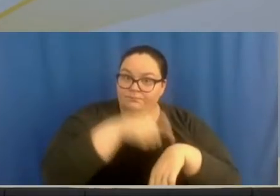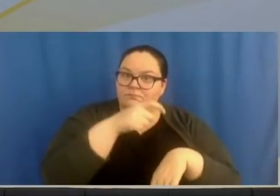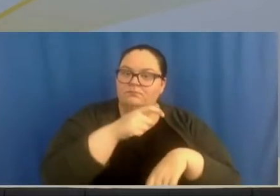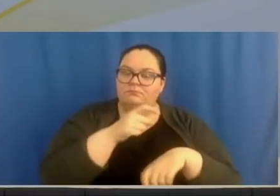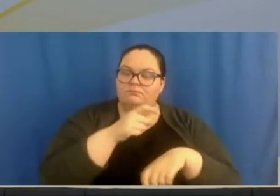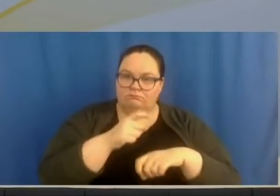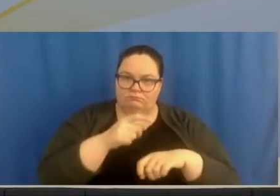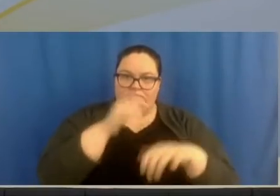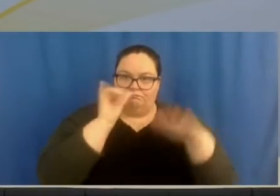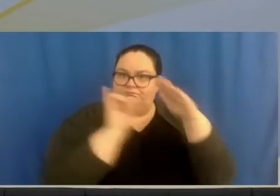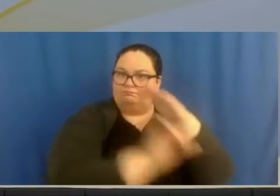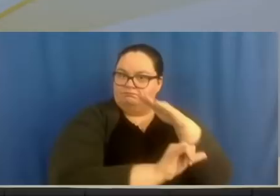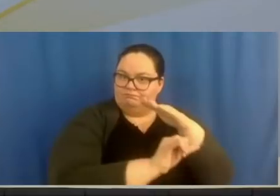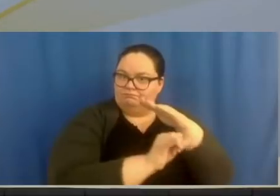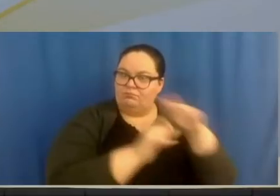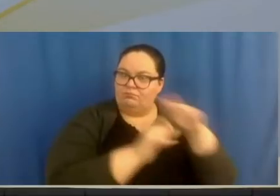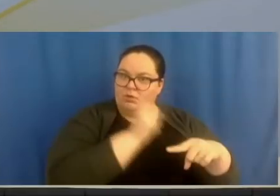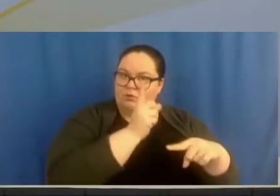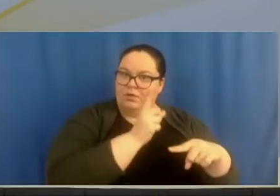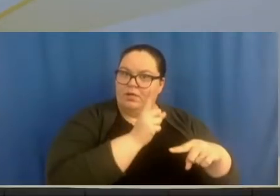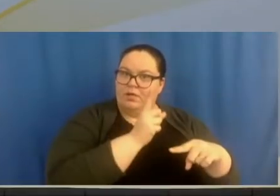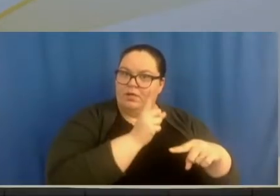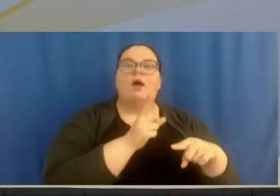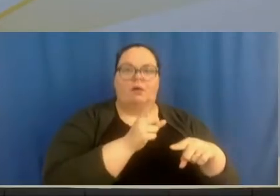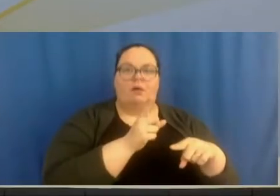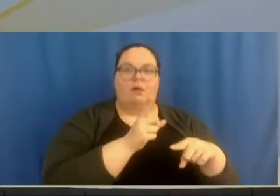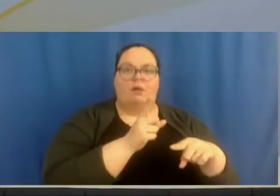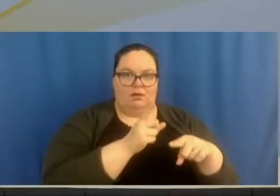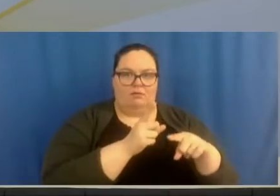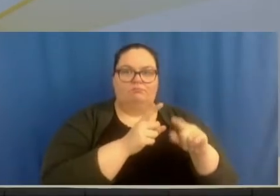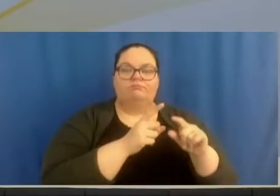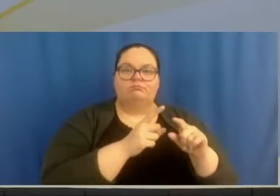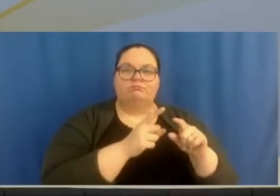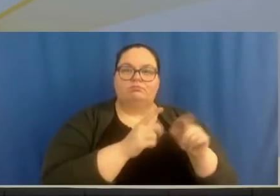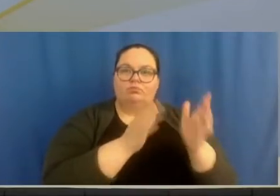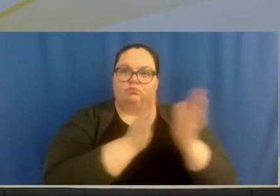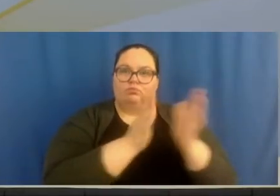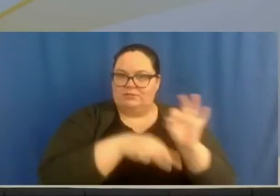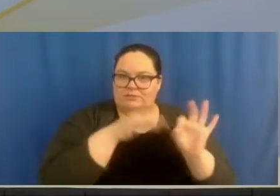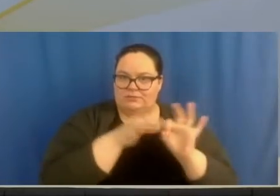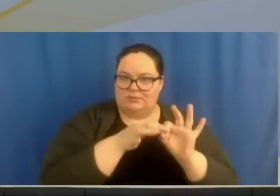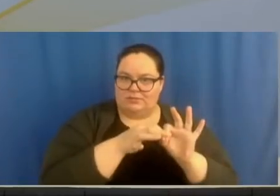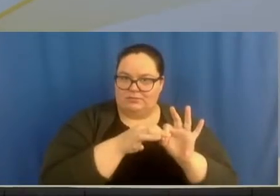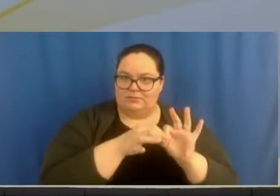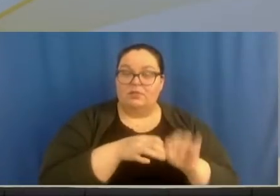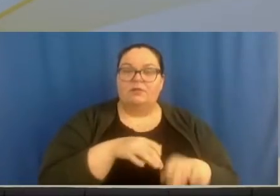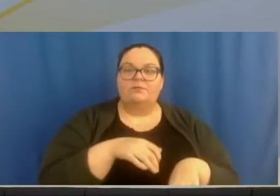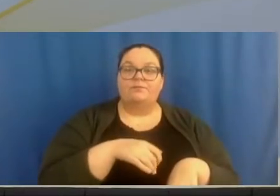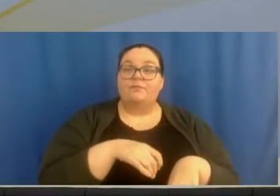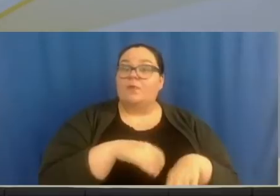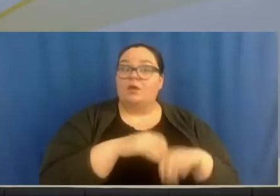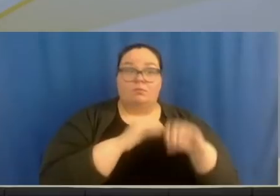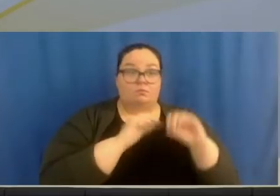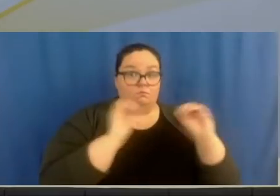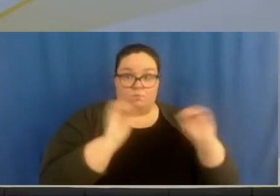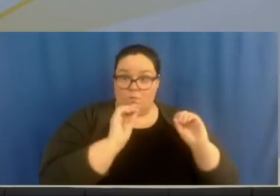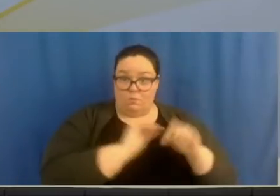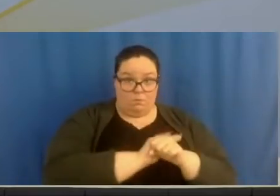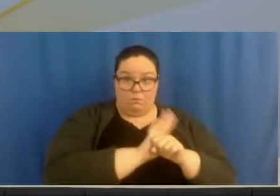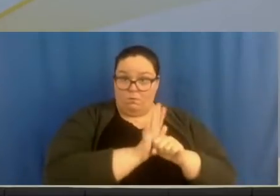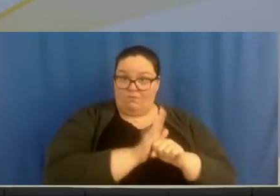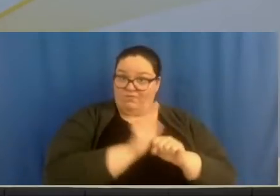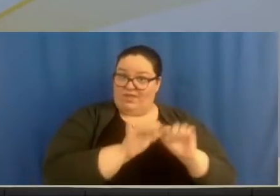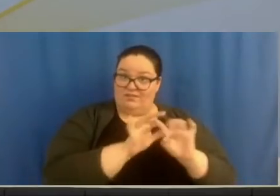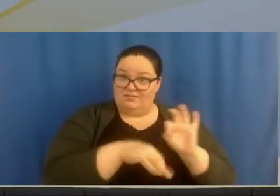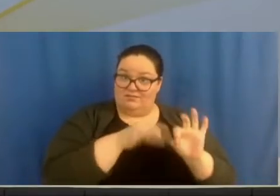immediately self-isolate and then be tested for COVID-19. Following their initial negative test,